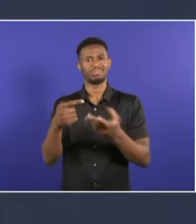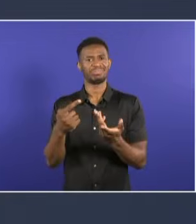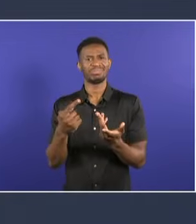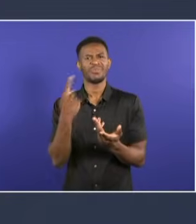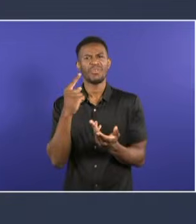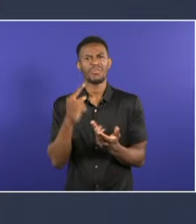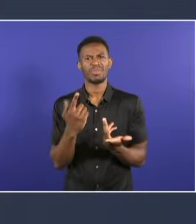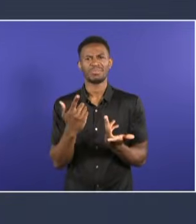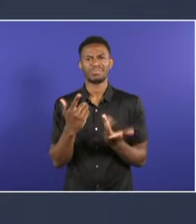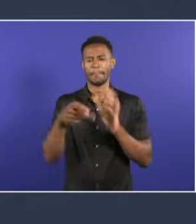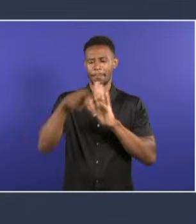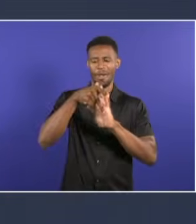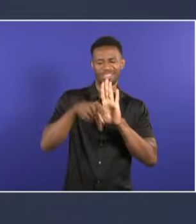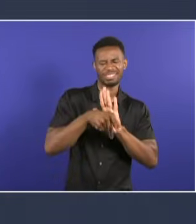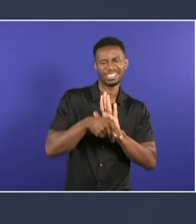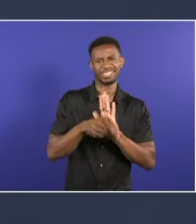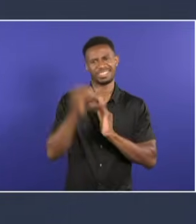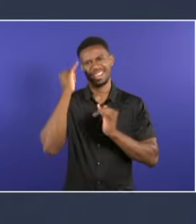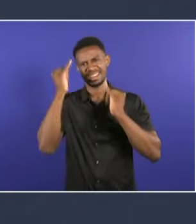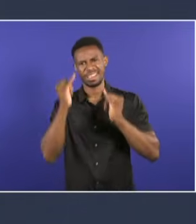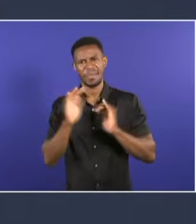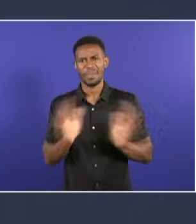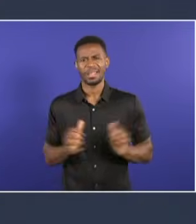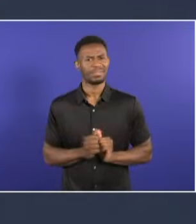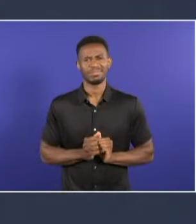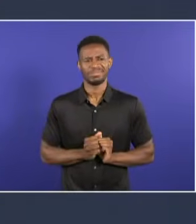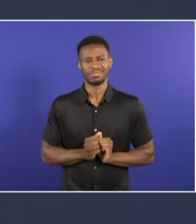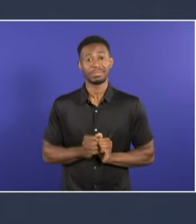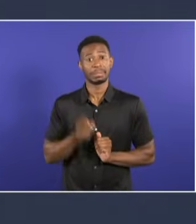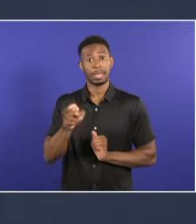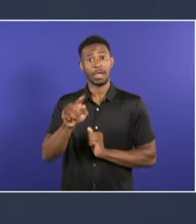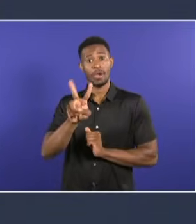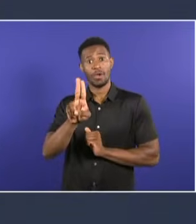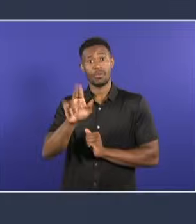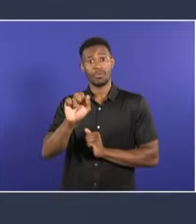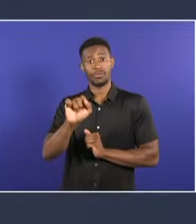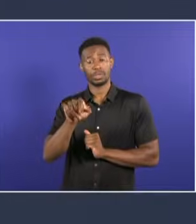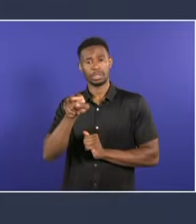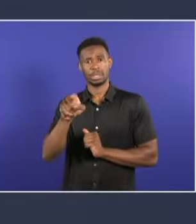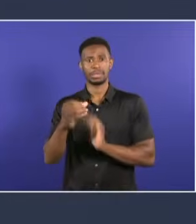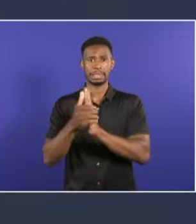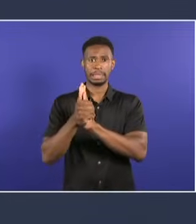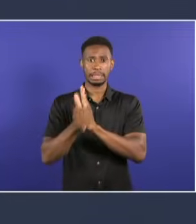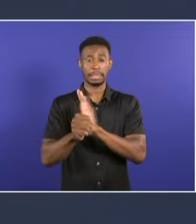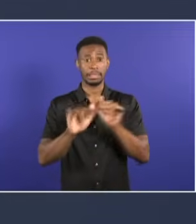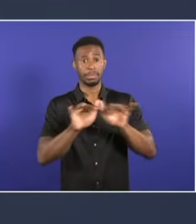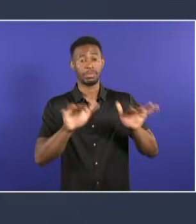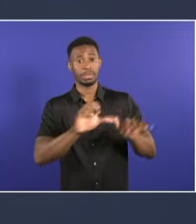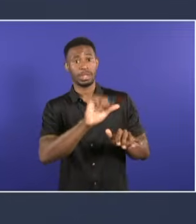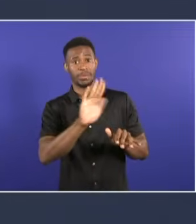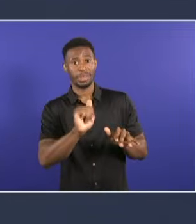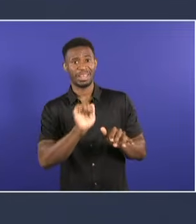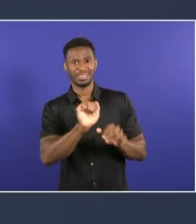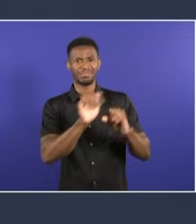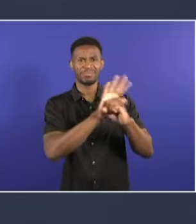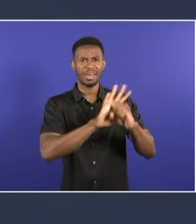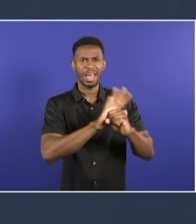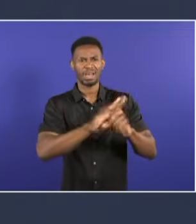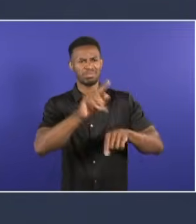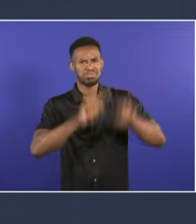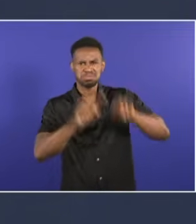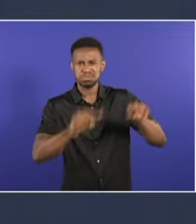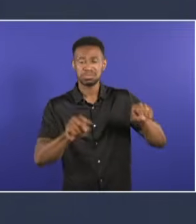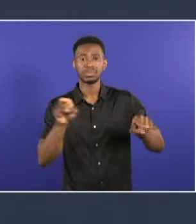people. Mmusi had an ability to connect with South Africans from every background and every community.